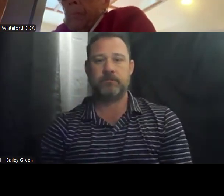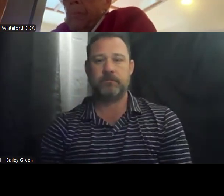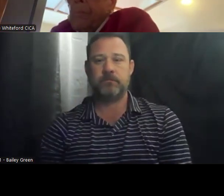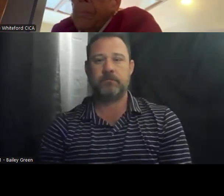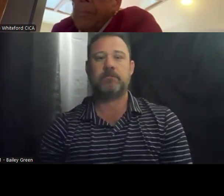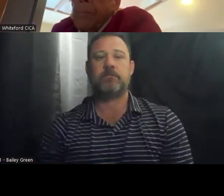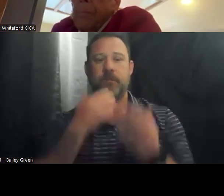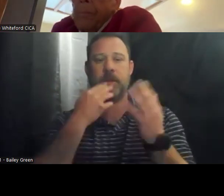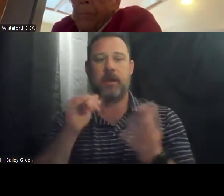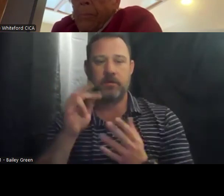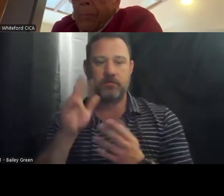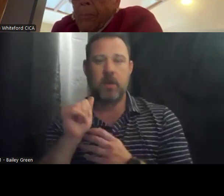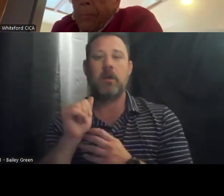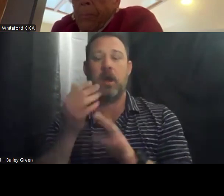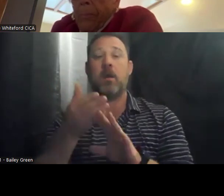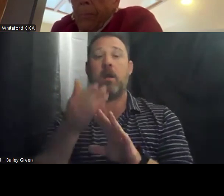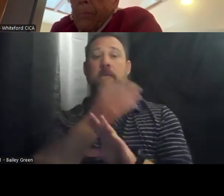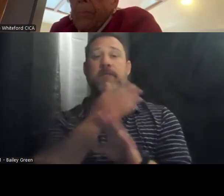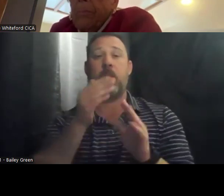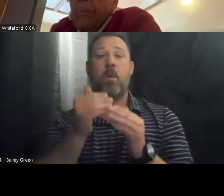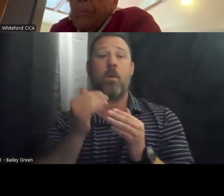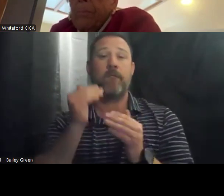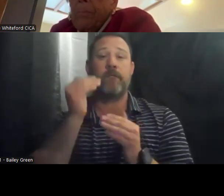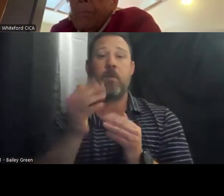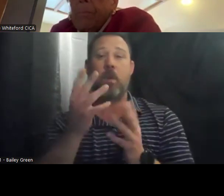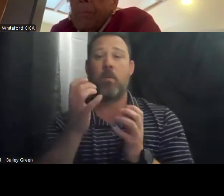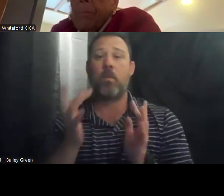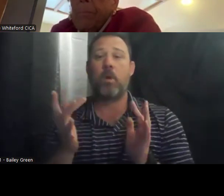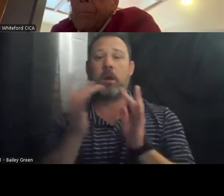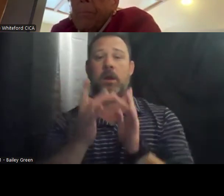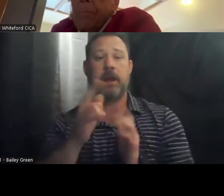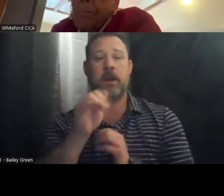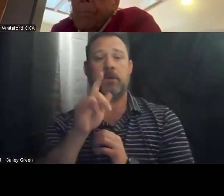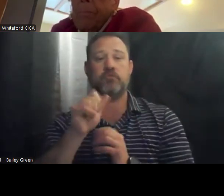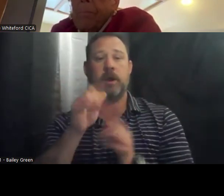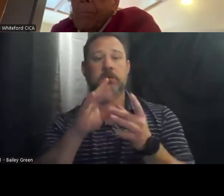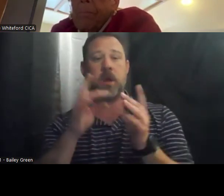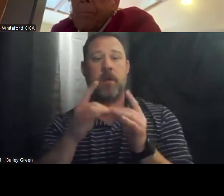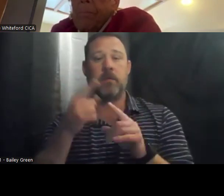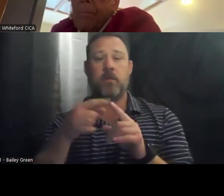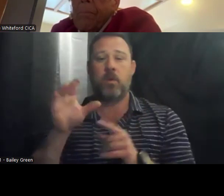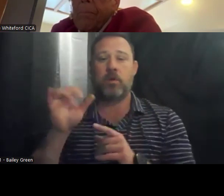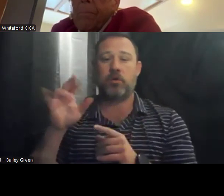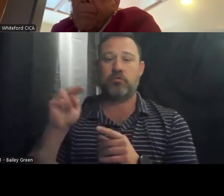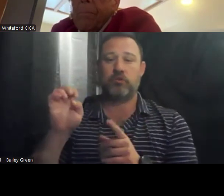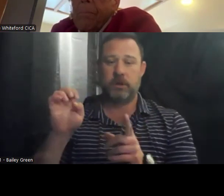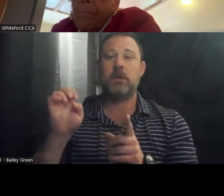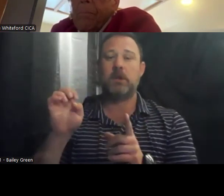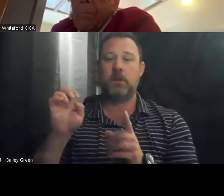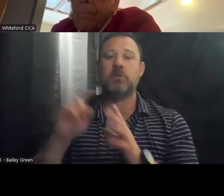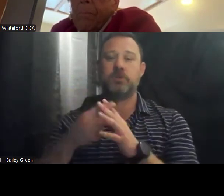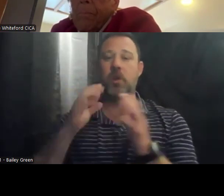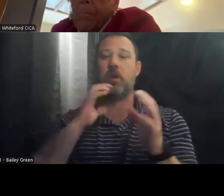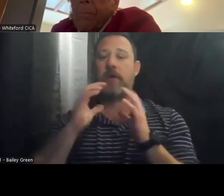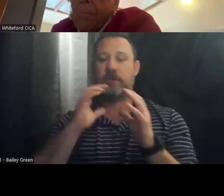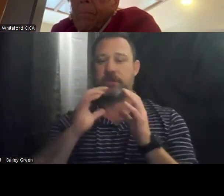Thank you, Andrea. And before I move us forward, I wanted to connect Andrea's comments with what Corinne had started the